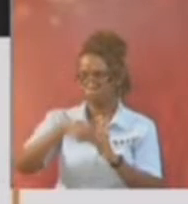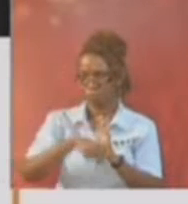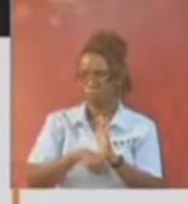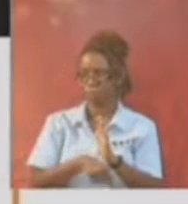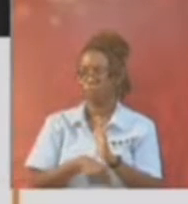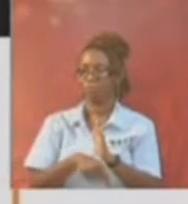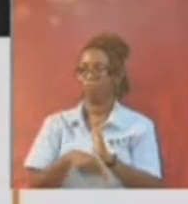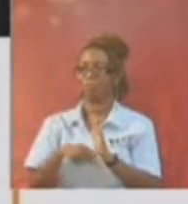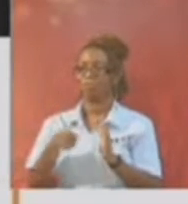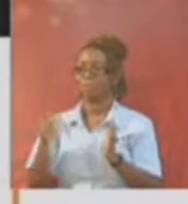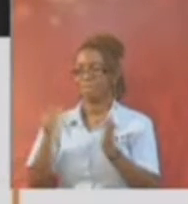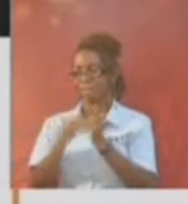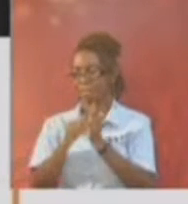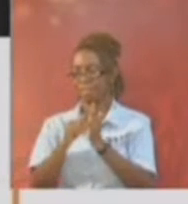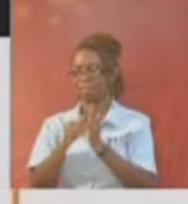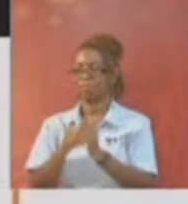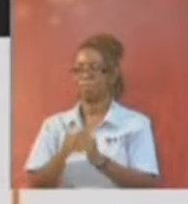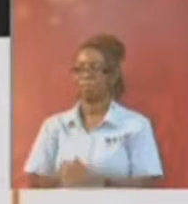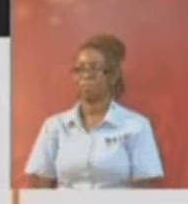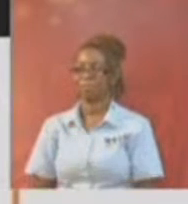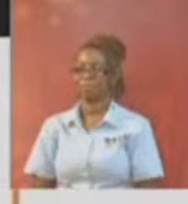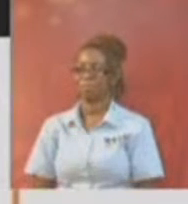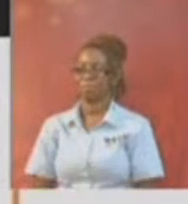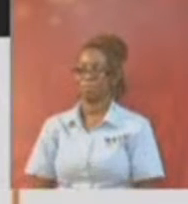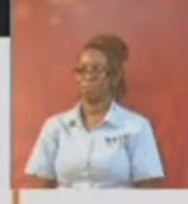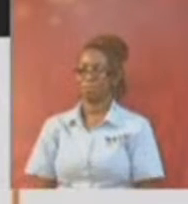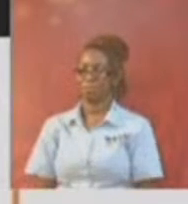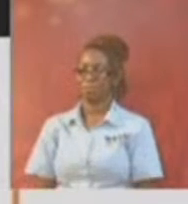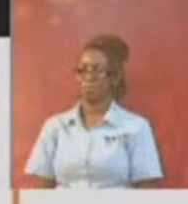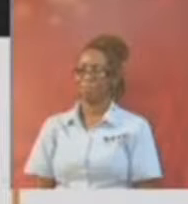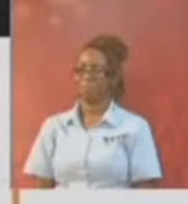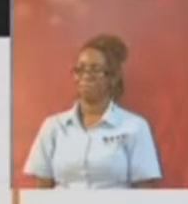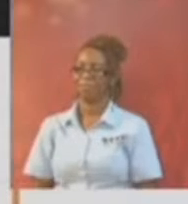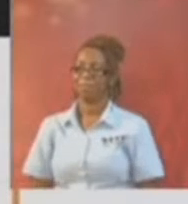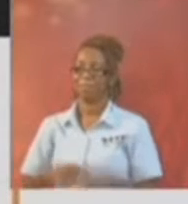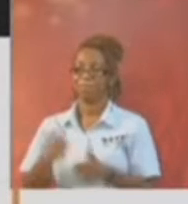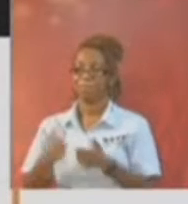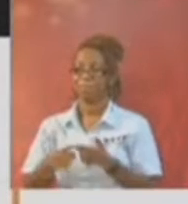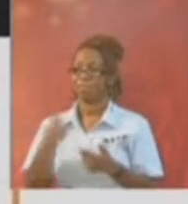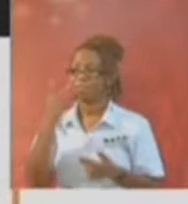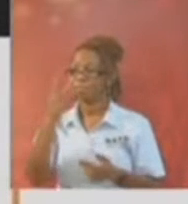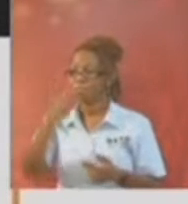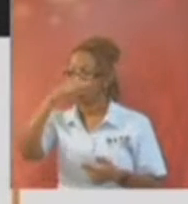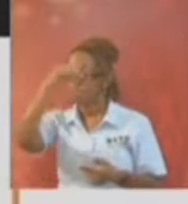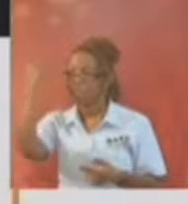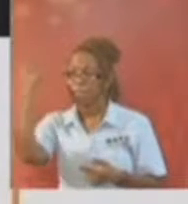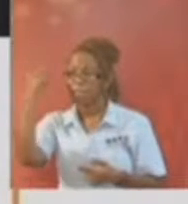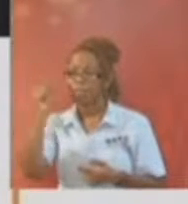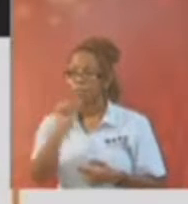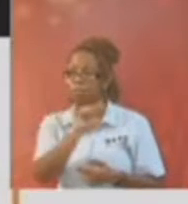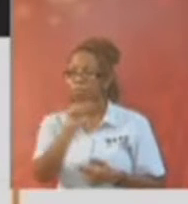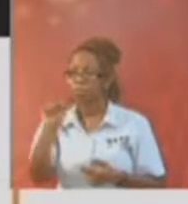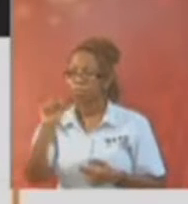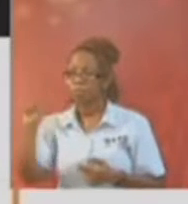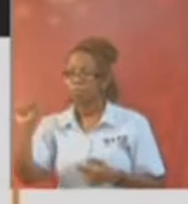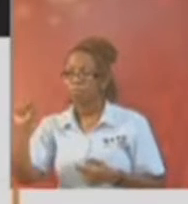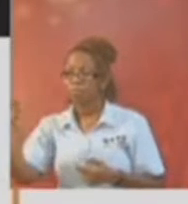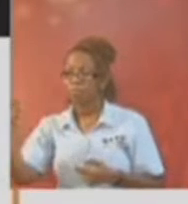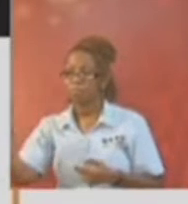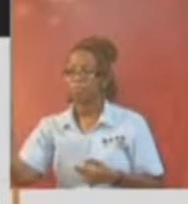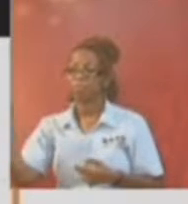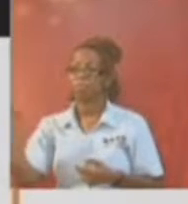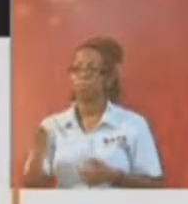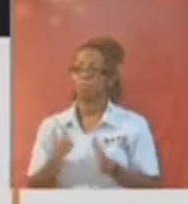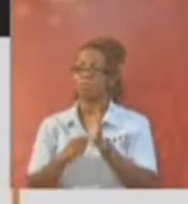coming towards the end of the graph in that dark gold color. And we see that the black line representing the rolling average has now